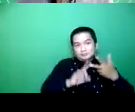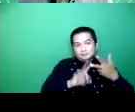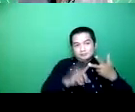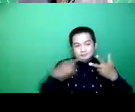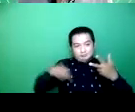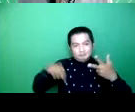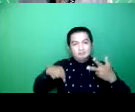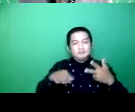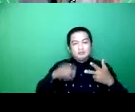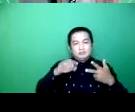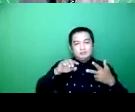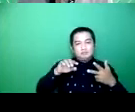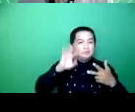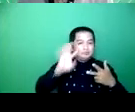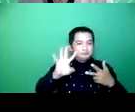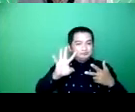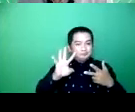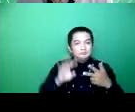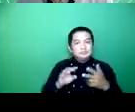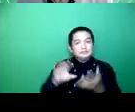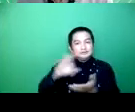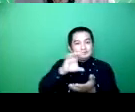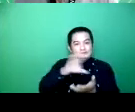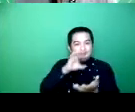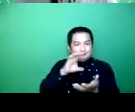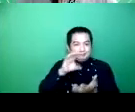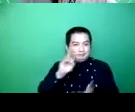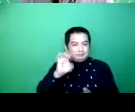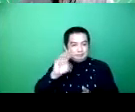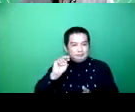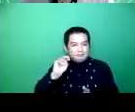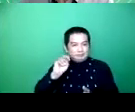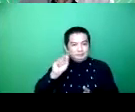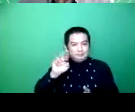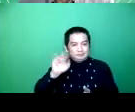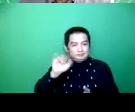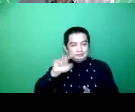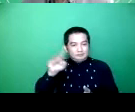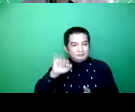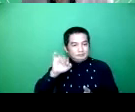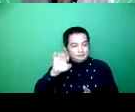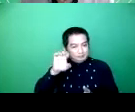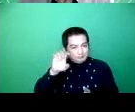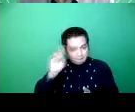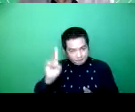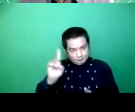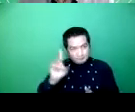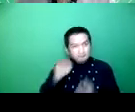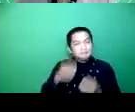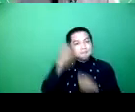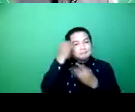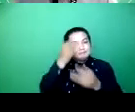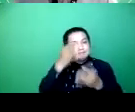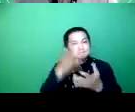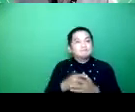Industry 4.0 is decentralization. So the idea is, instead of data, instead of information or a